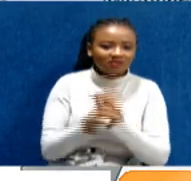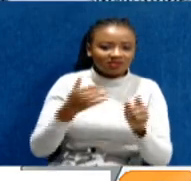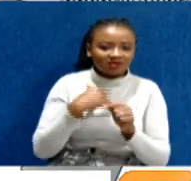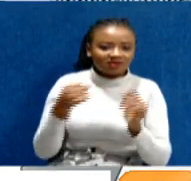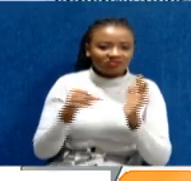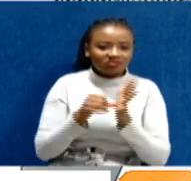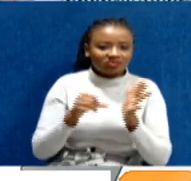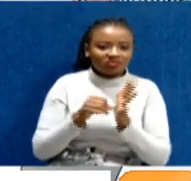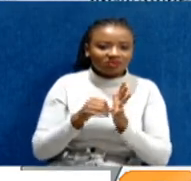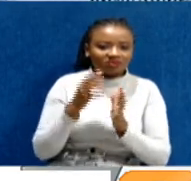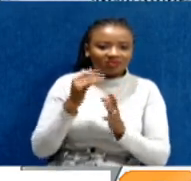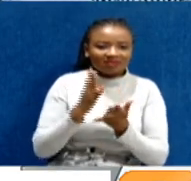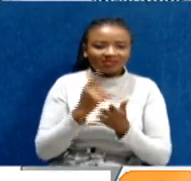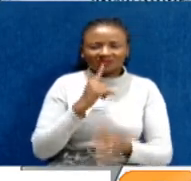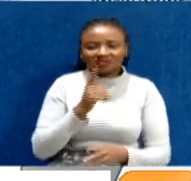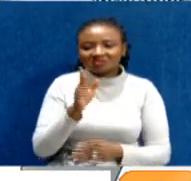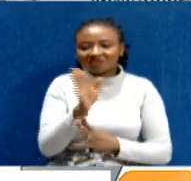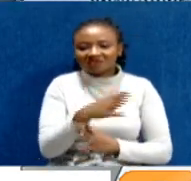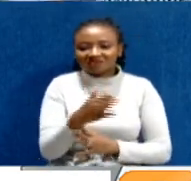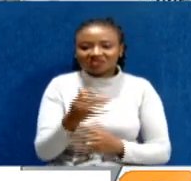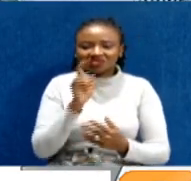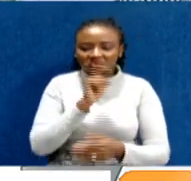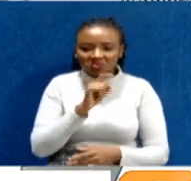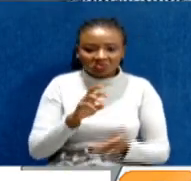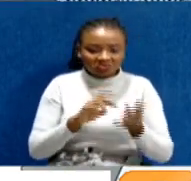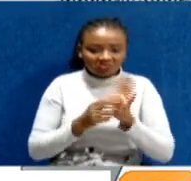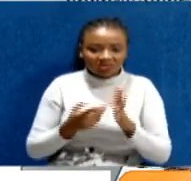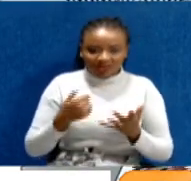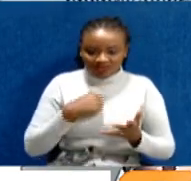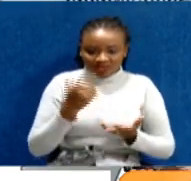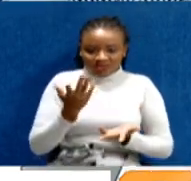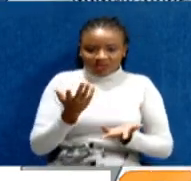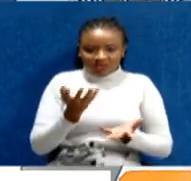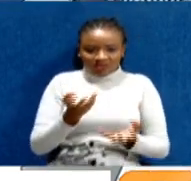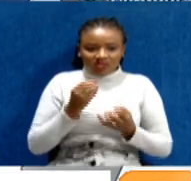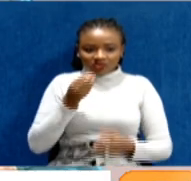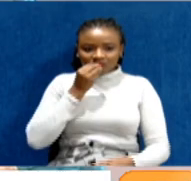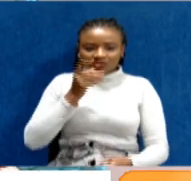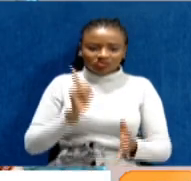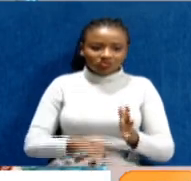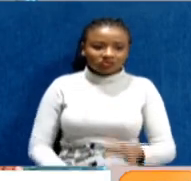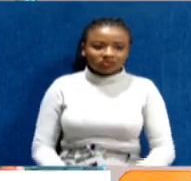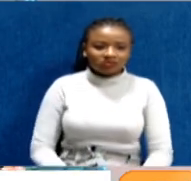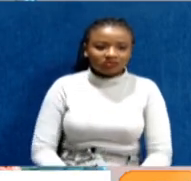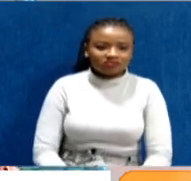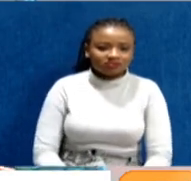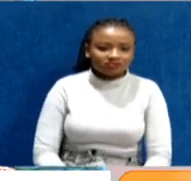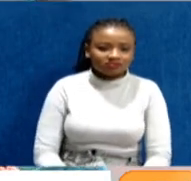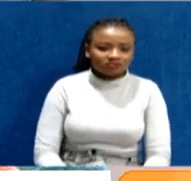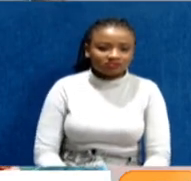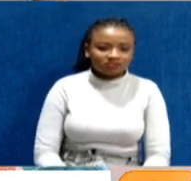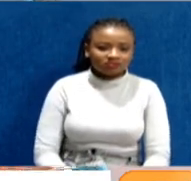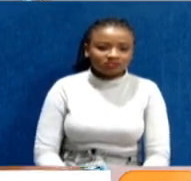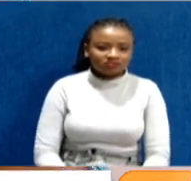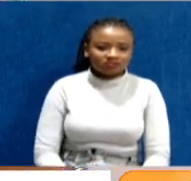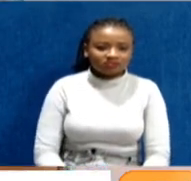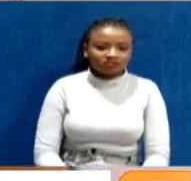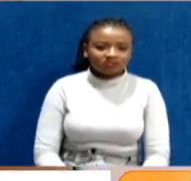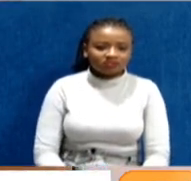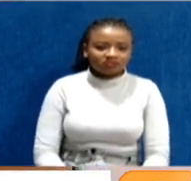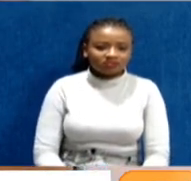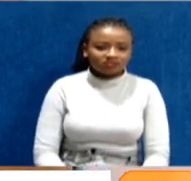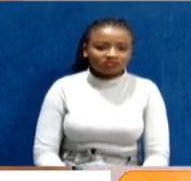us that you need to eat chicken or fish. So in a day, what should I be eating? You know, that's a very tricky question,